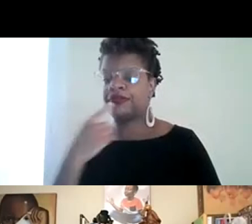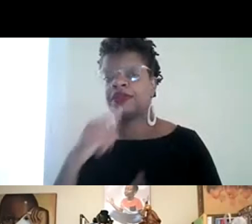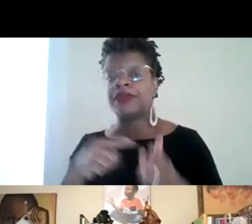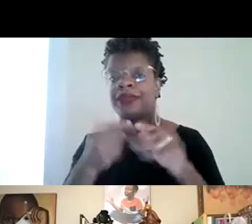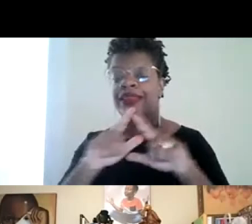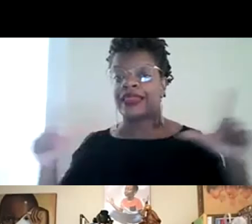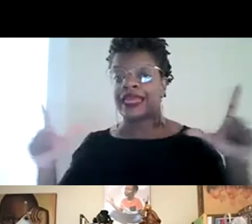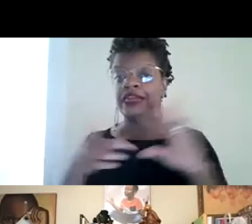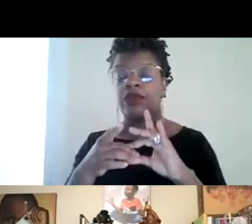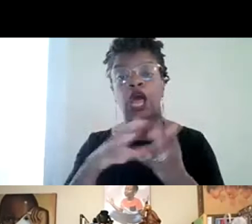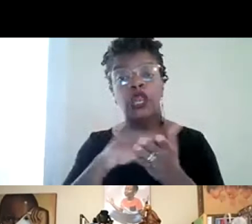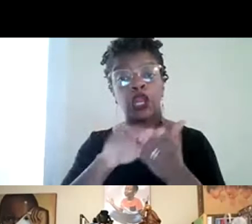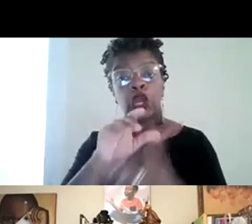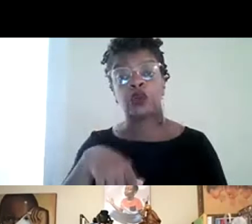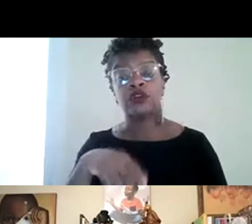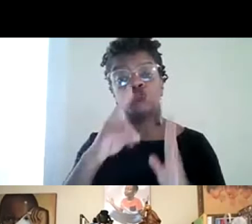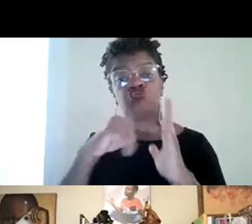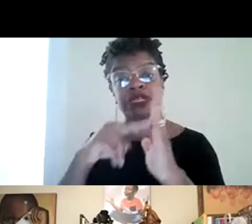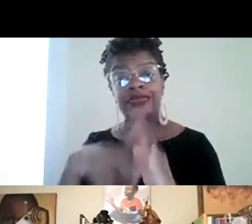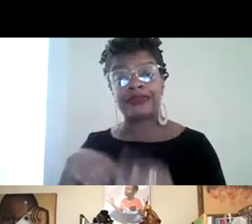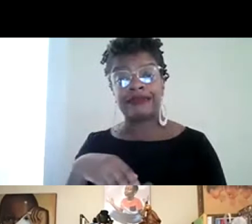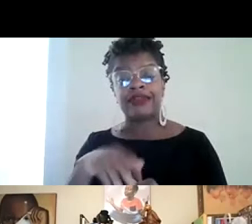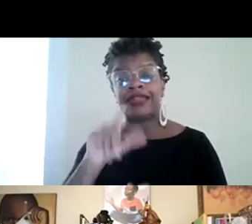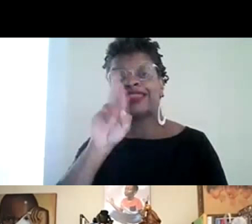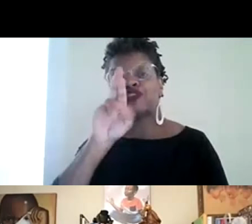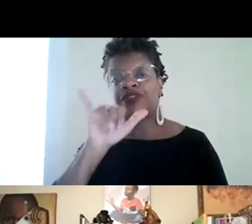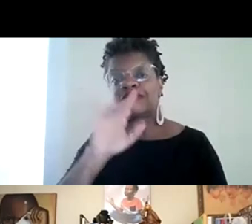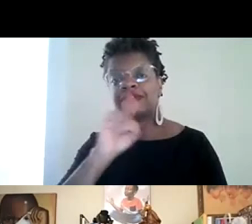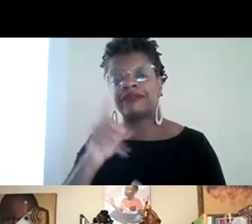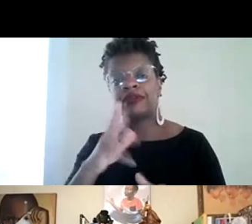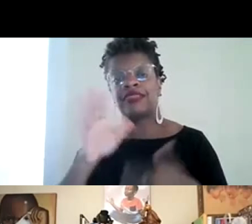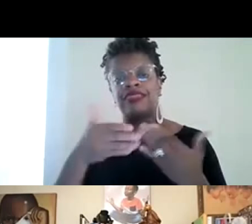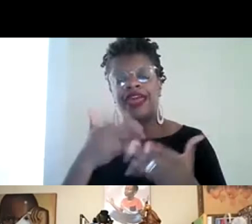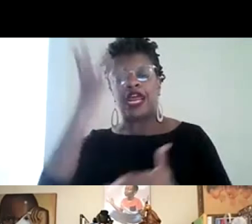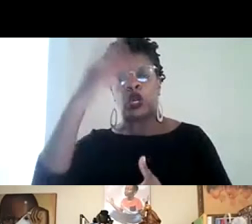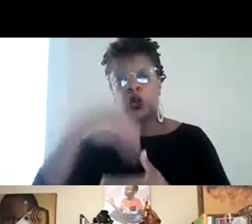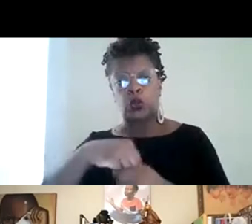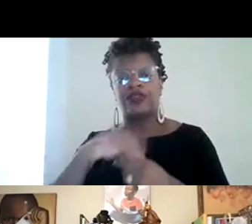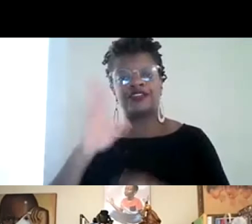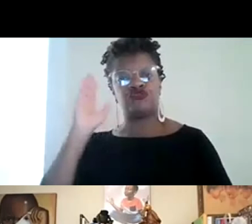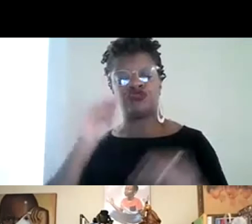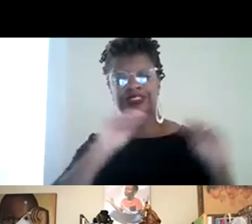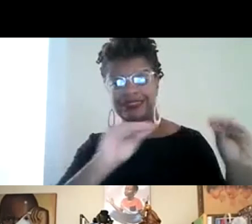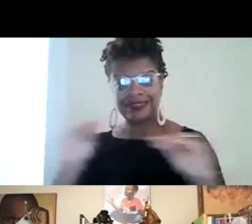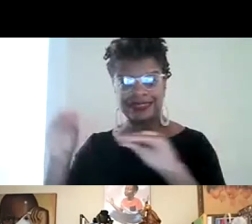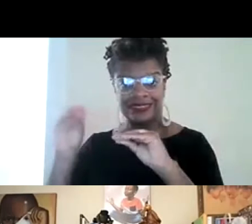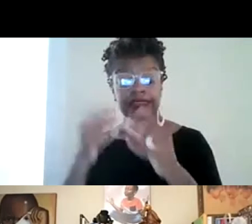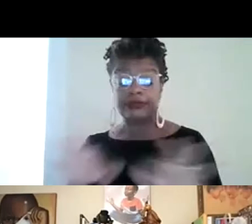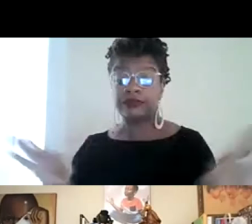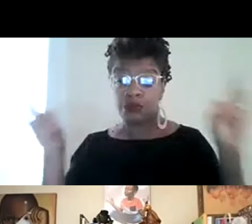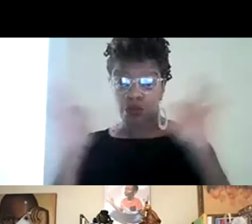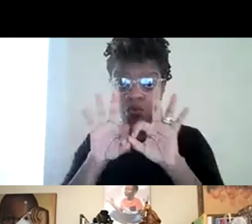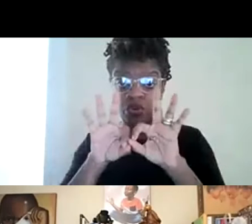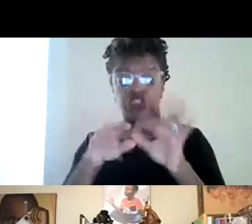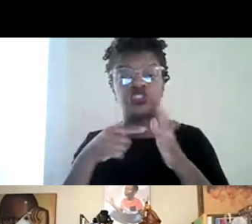their literacies, and their cultural practices, ensuring that instruction is both relevant and it